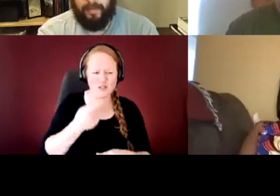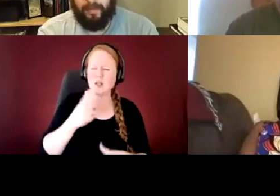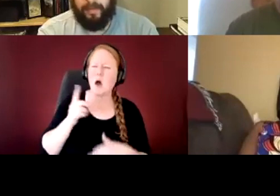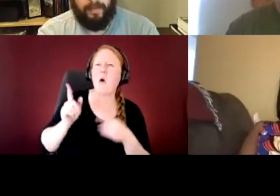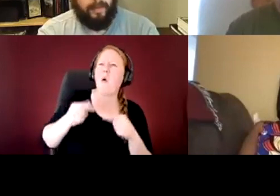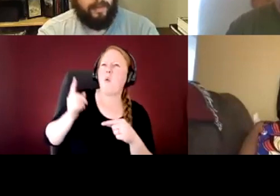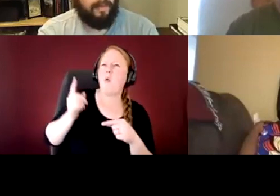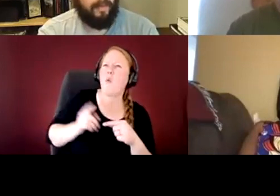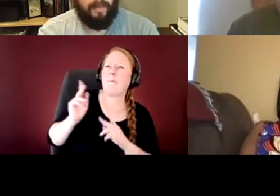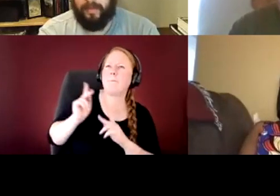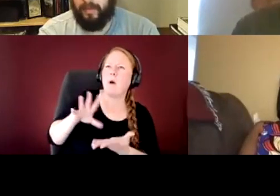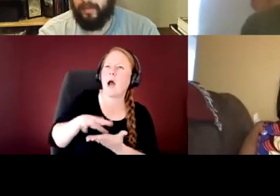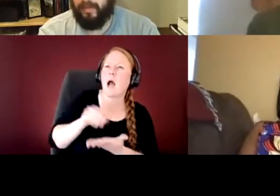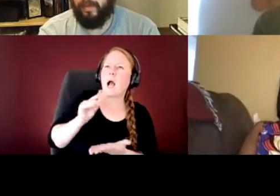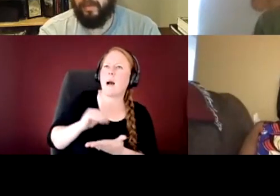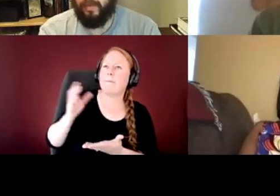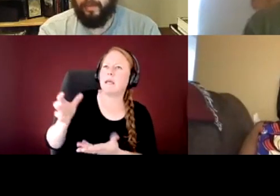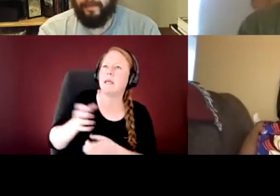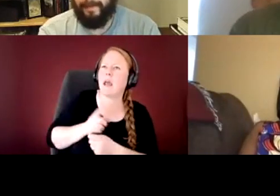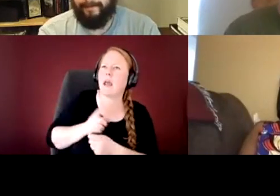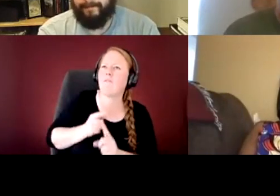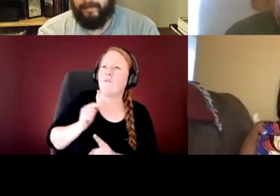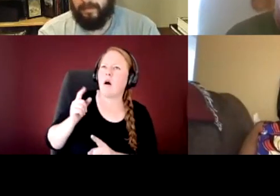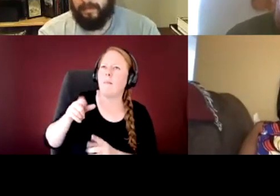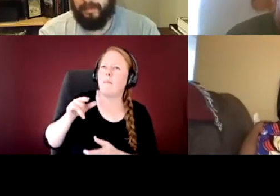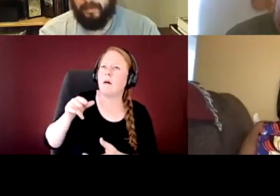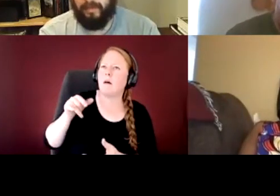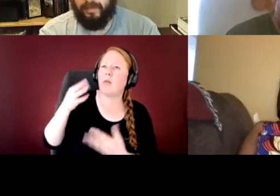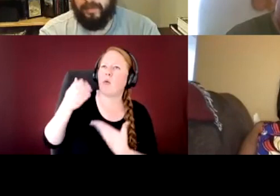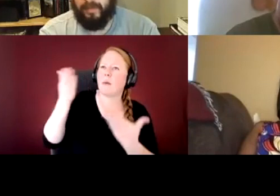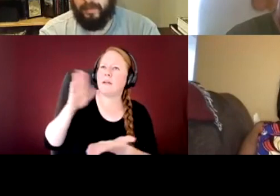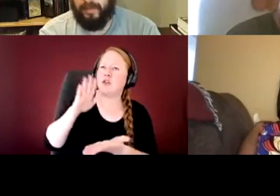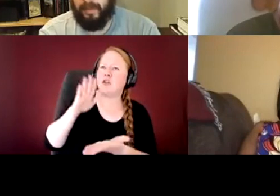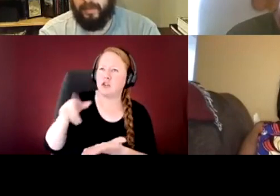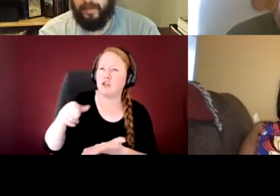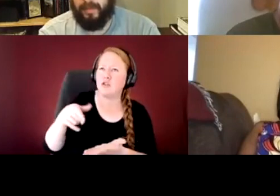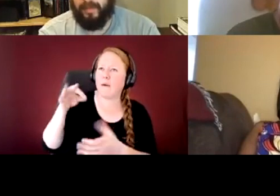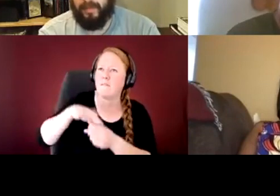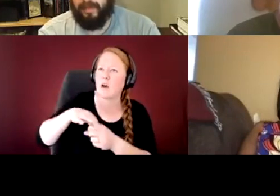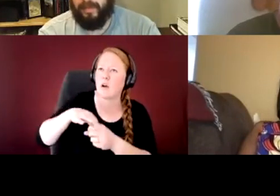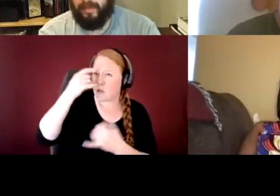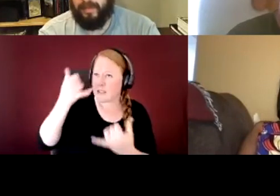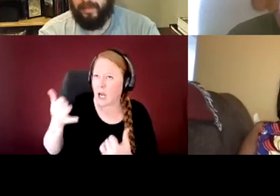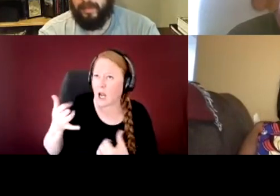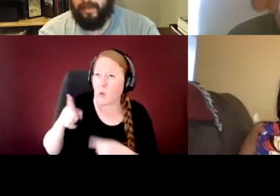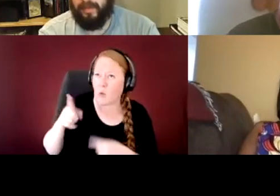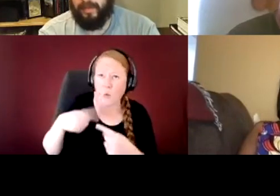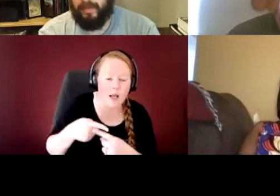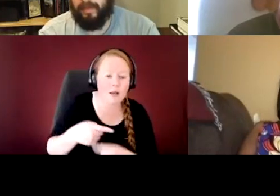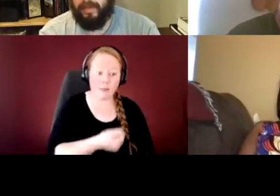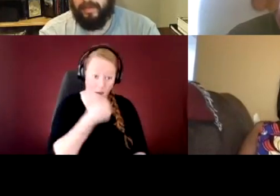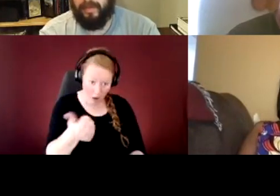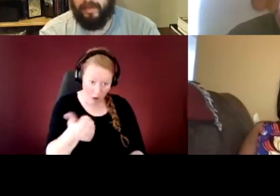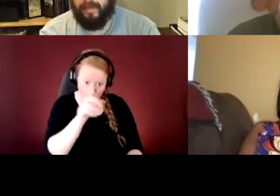this recommendation that we voted on today, or that we made a consensus decision about today. And the other was about the